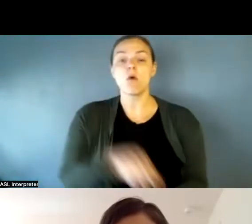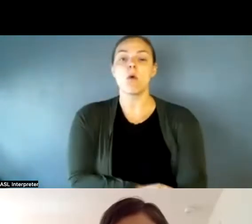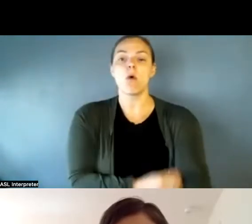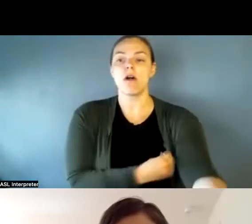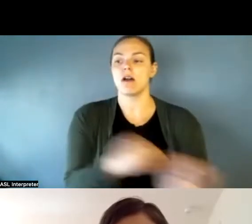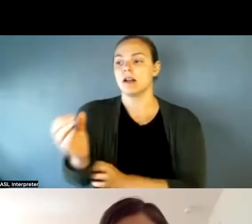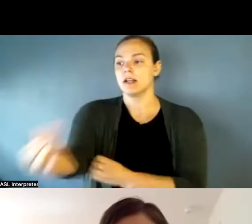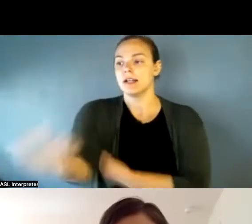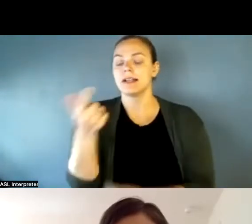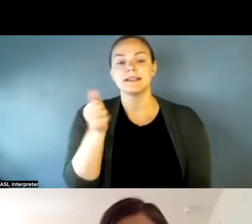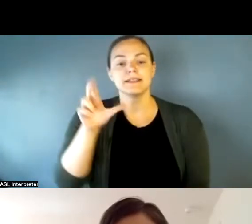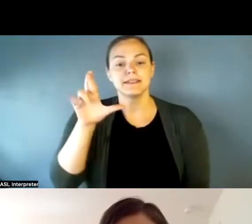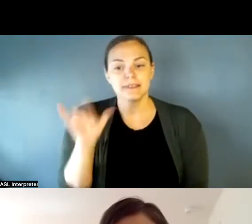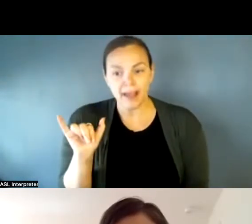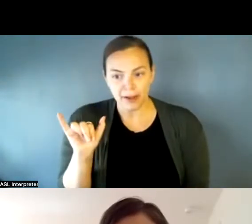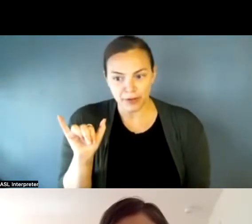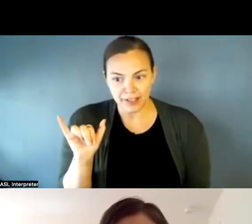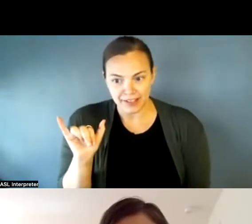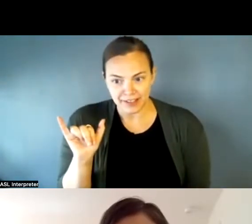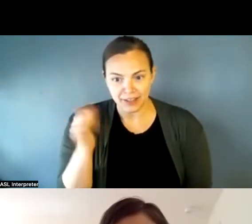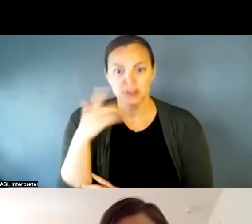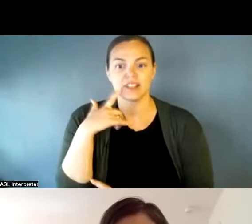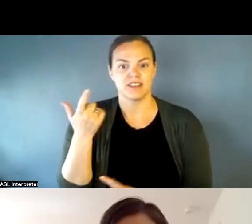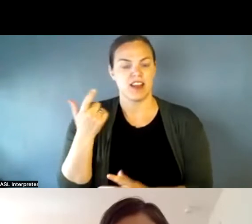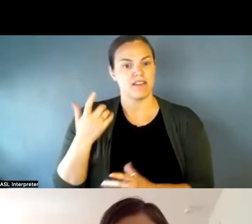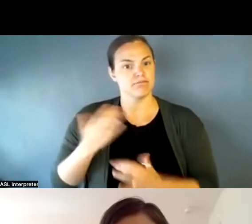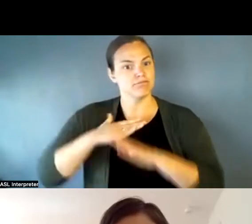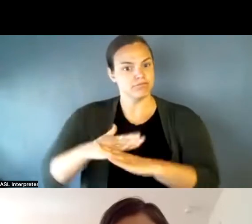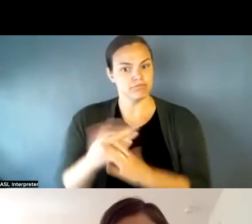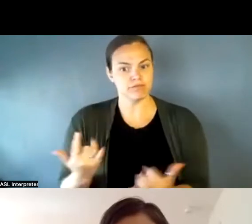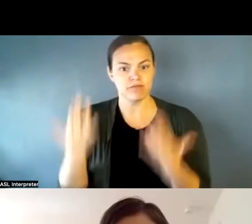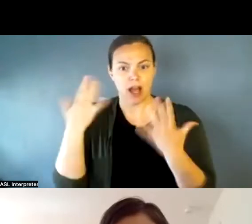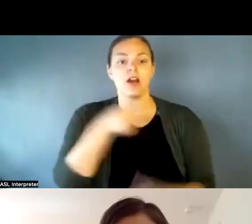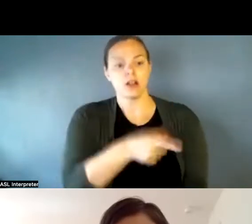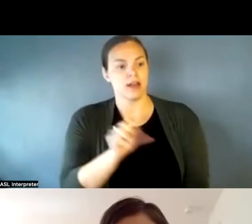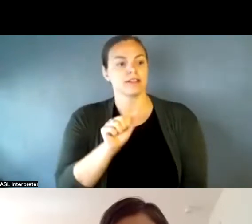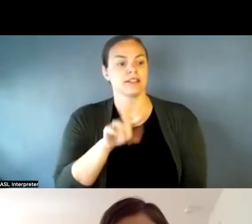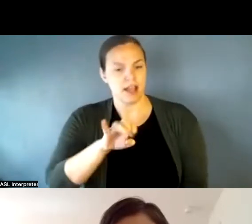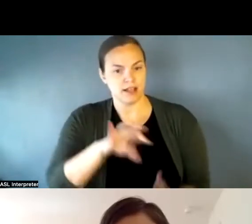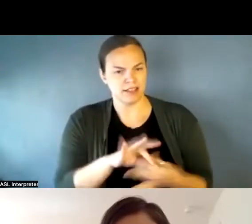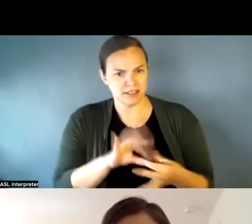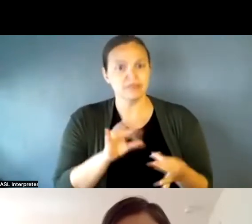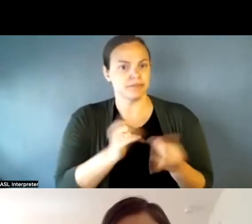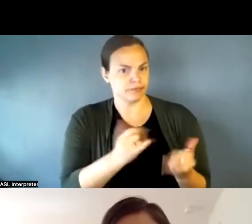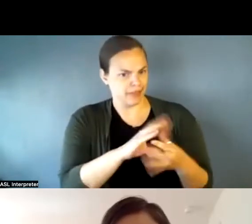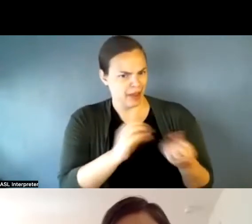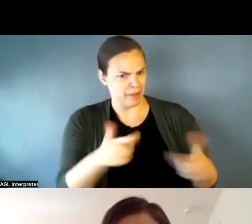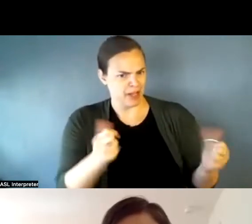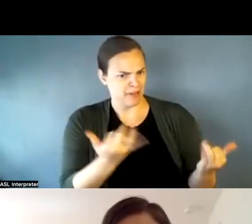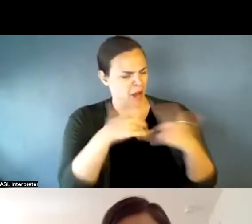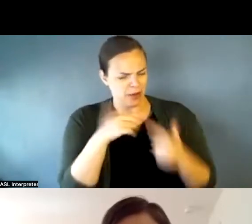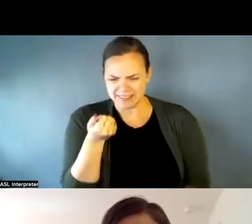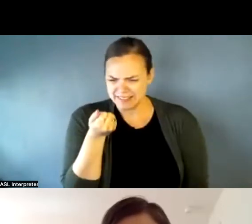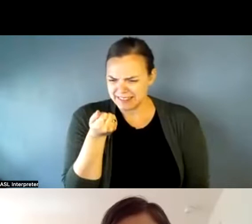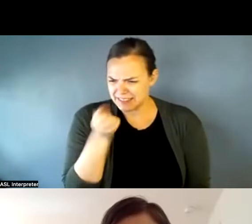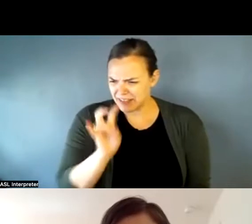was saying, fires were used around here. There's a great fire, and I don't know what year it was, Sadie, but 1700 or 1790 or something like